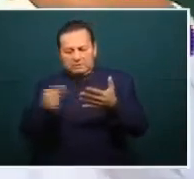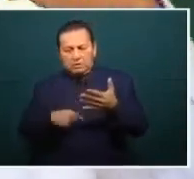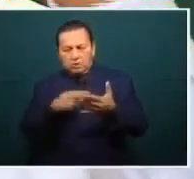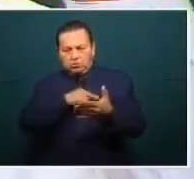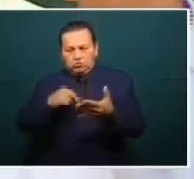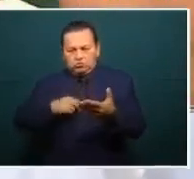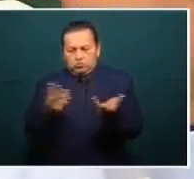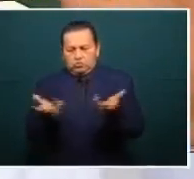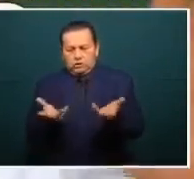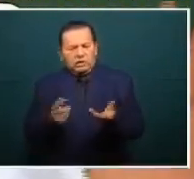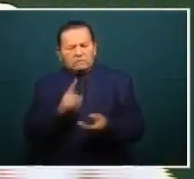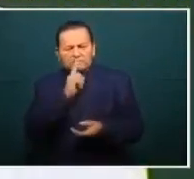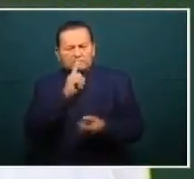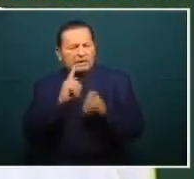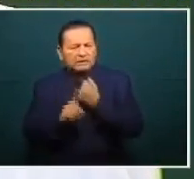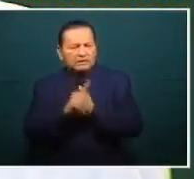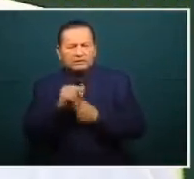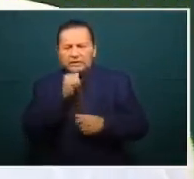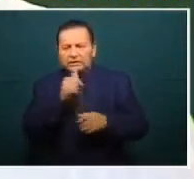if they were applied,